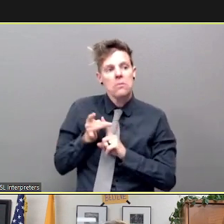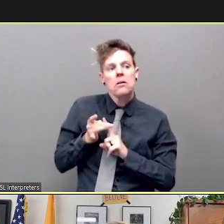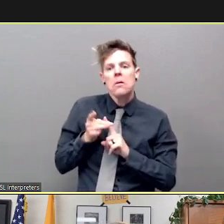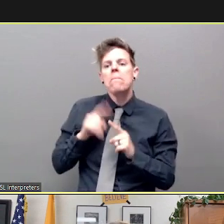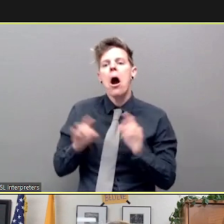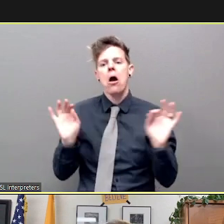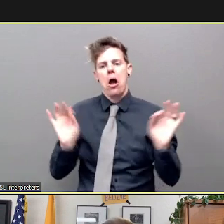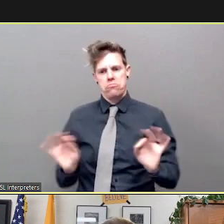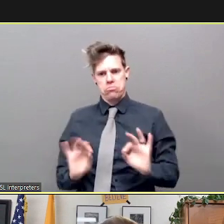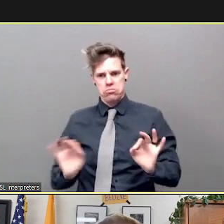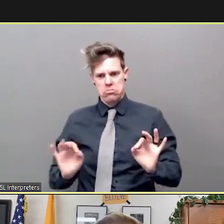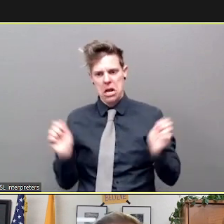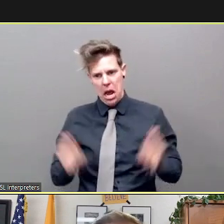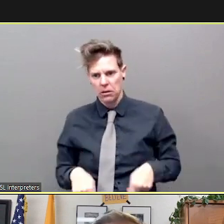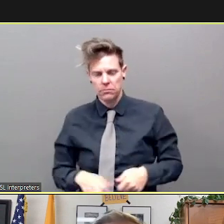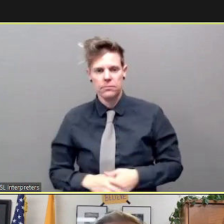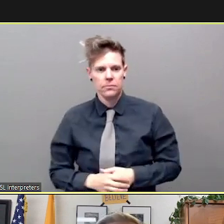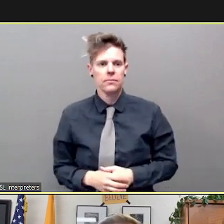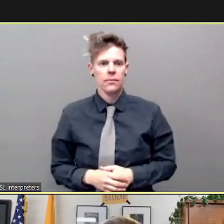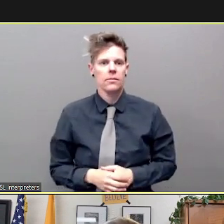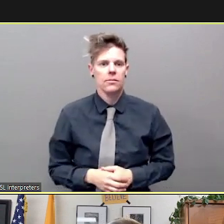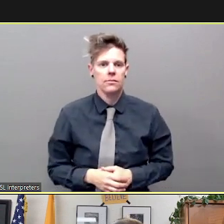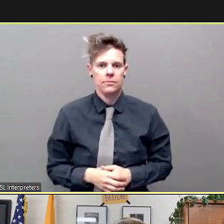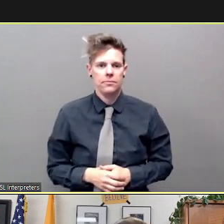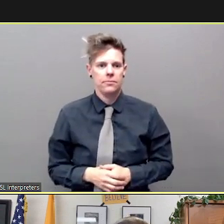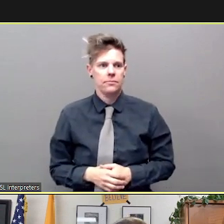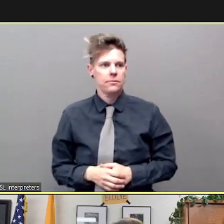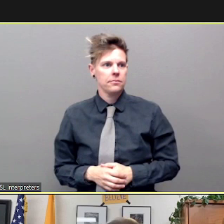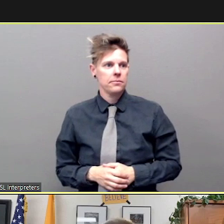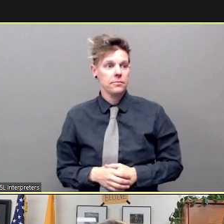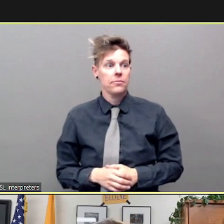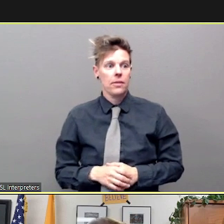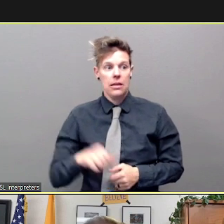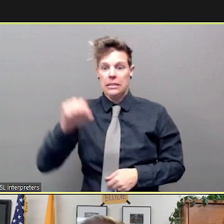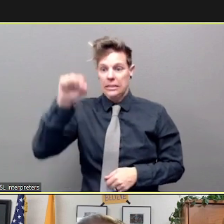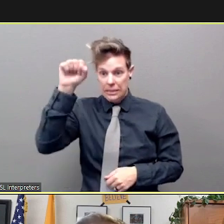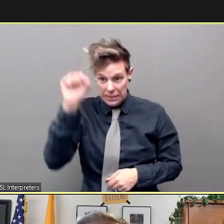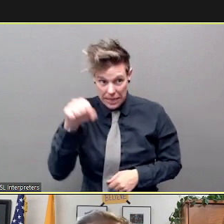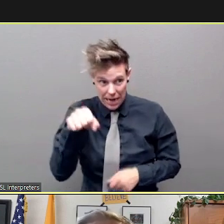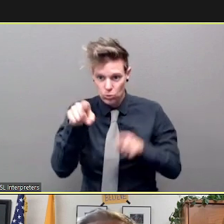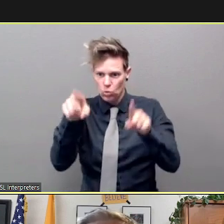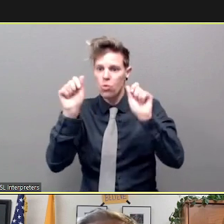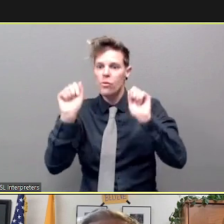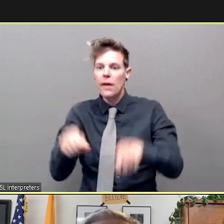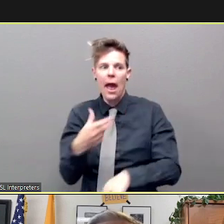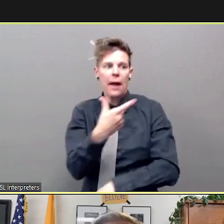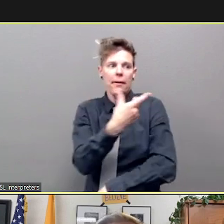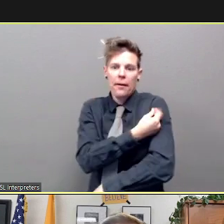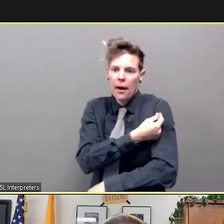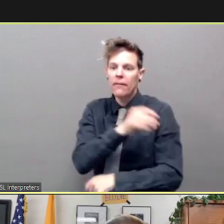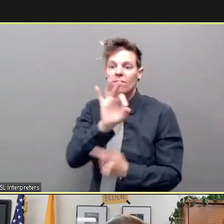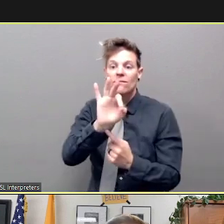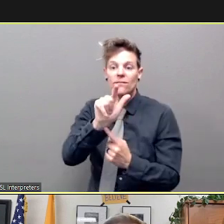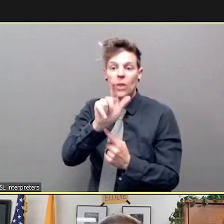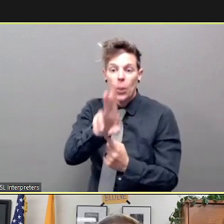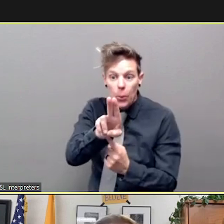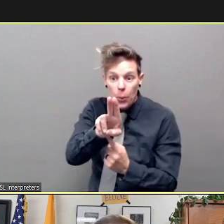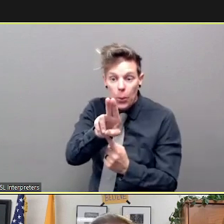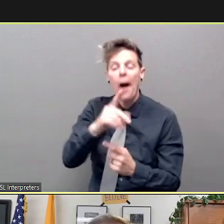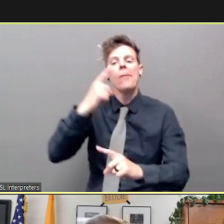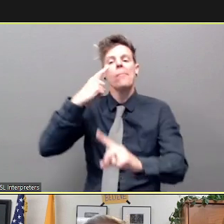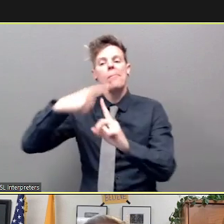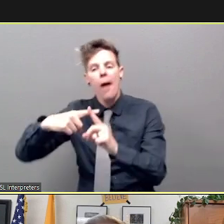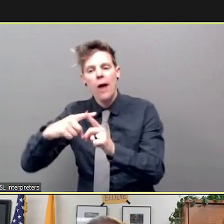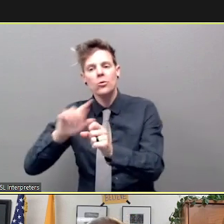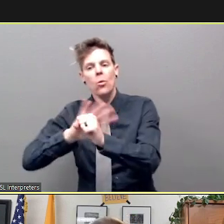So it is safe to receive both the flu and Omicron booster at the same time. My wife and I both got